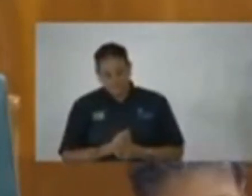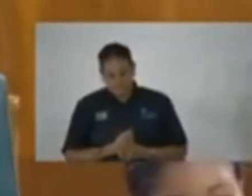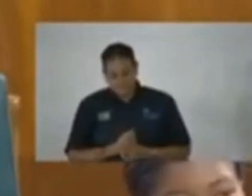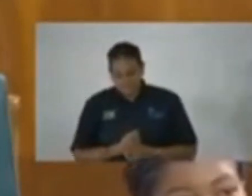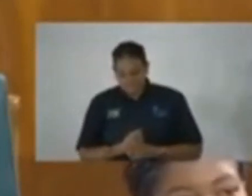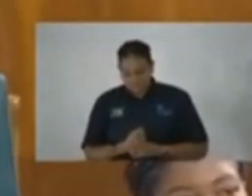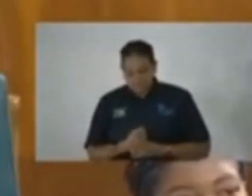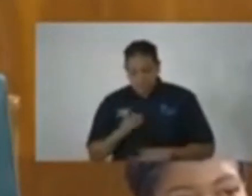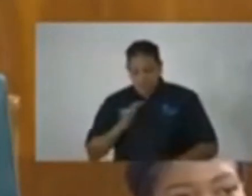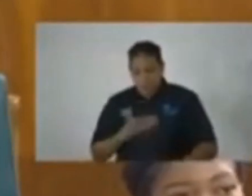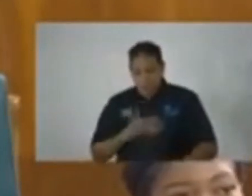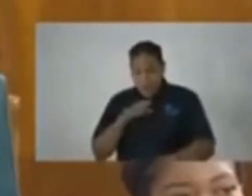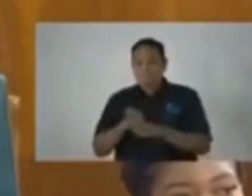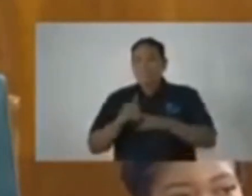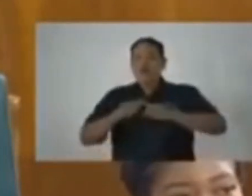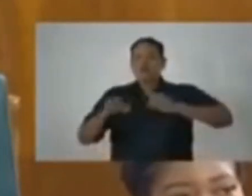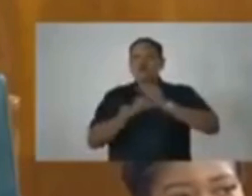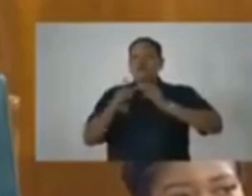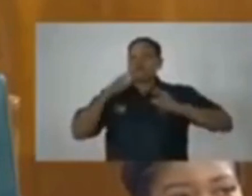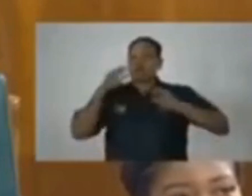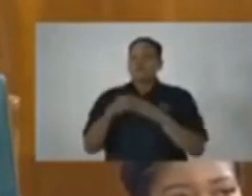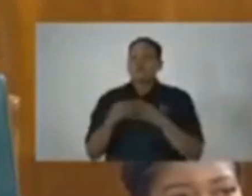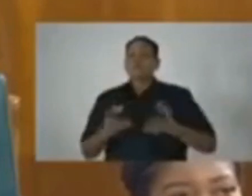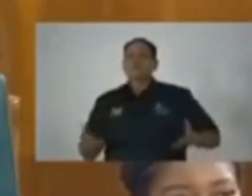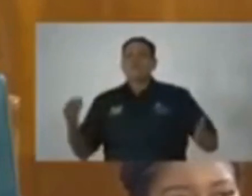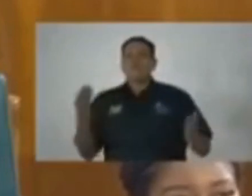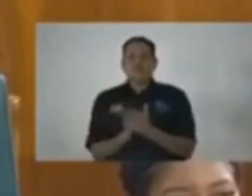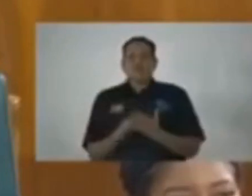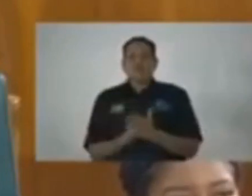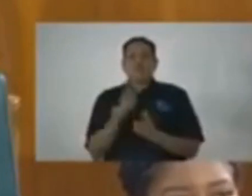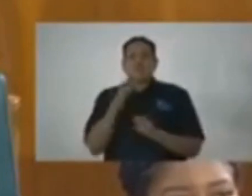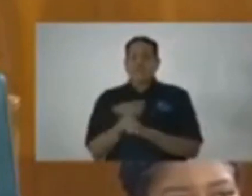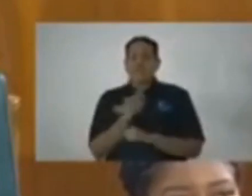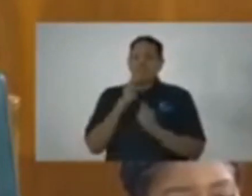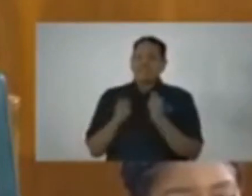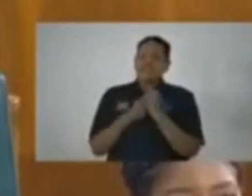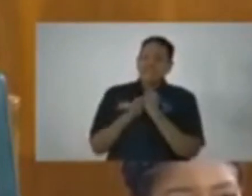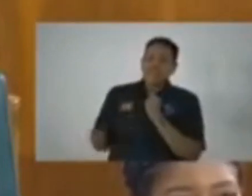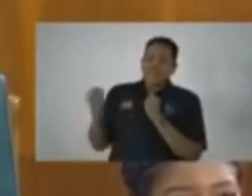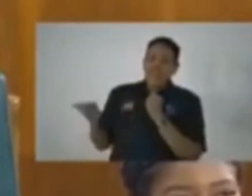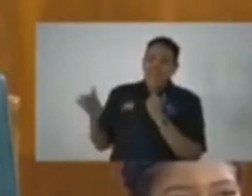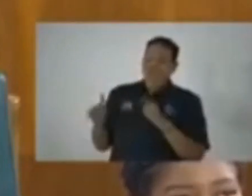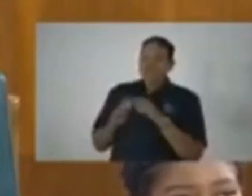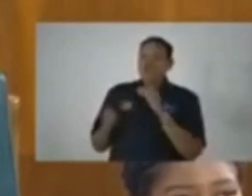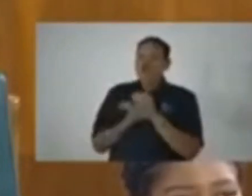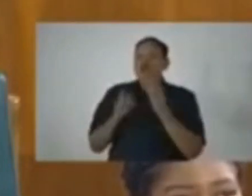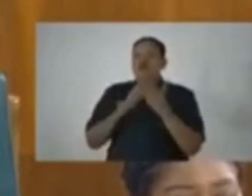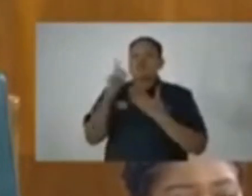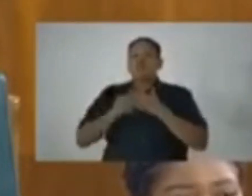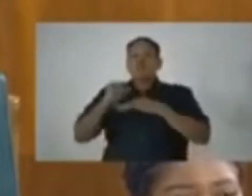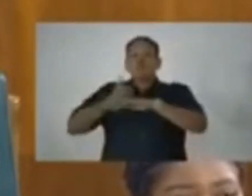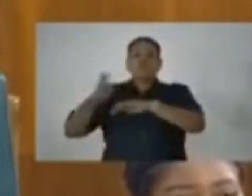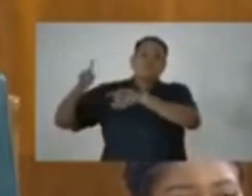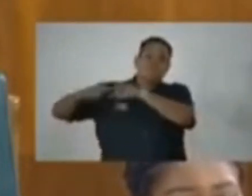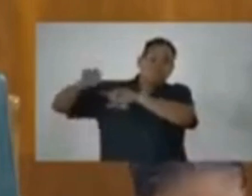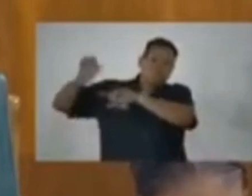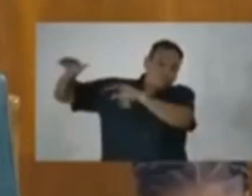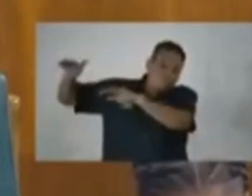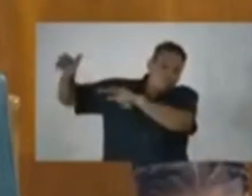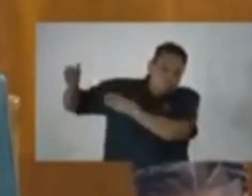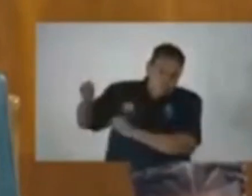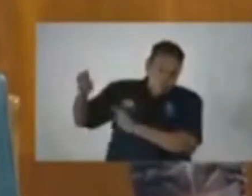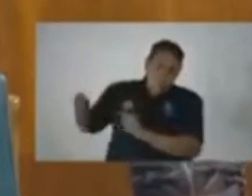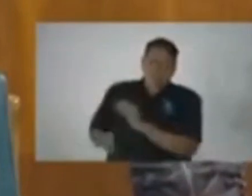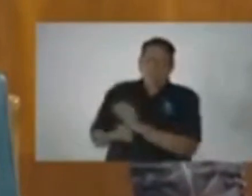All part, but part wasn't a source of funds. So it wasn't the saving pan. But it's a program that they're depending on. But